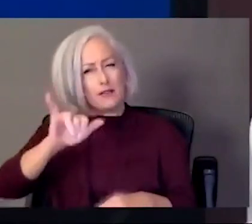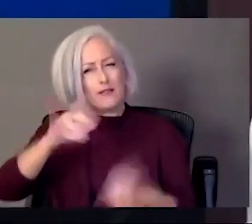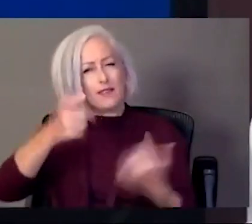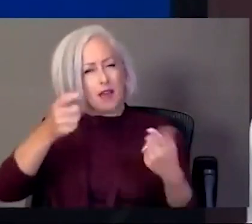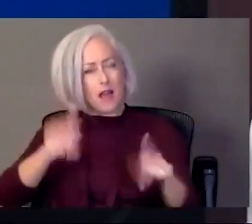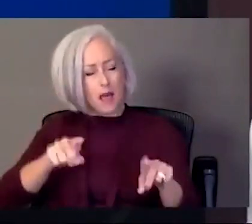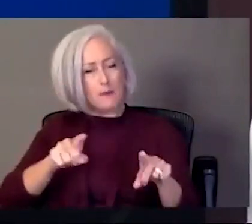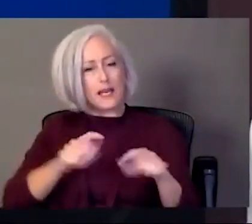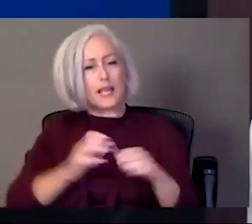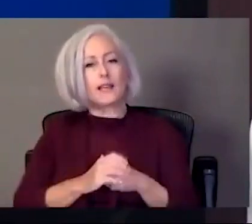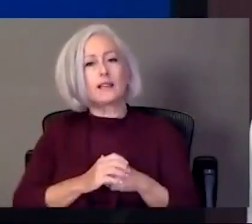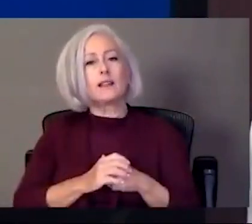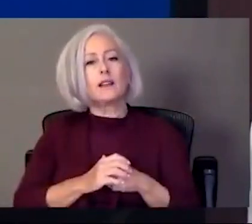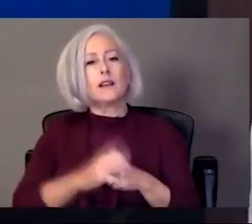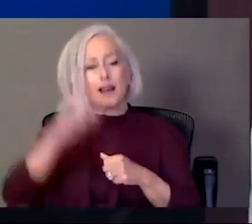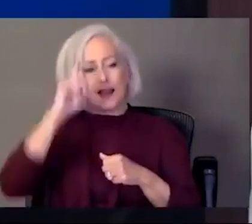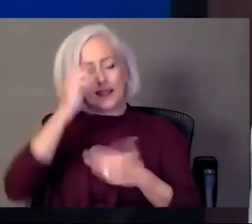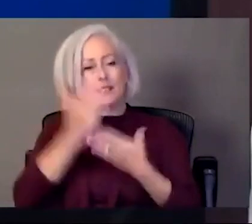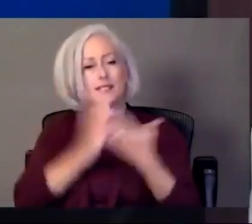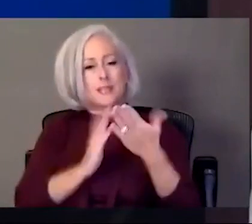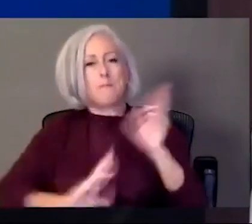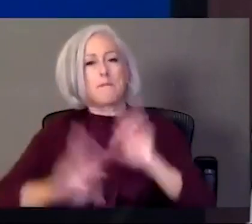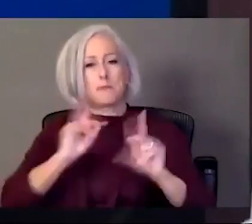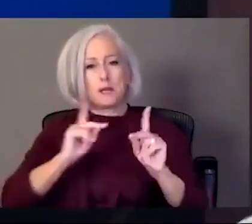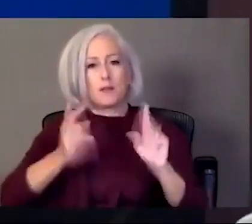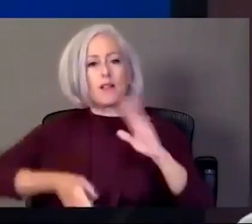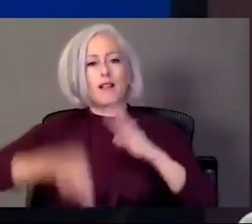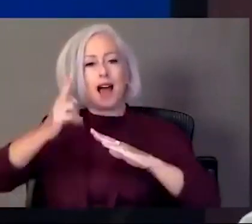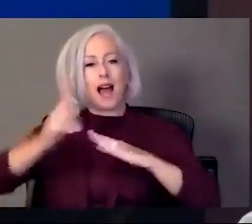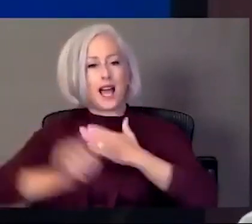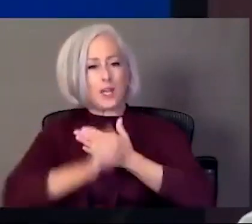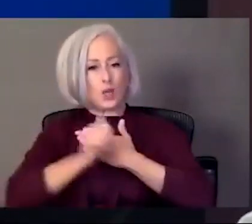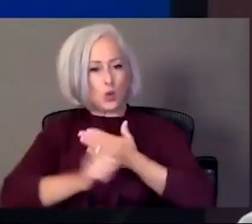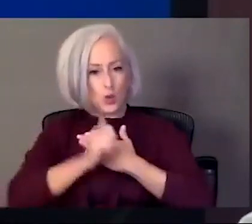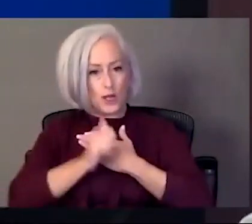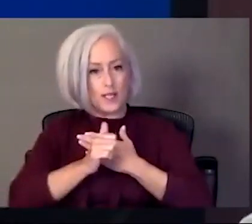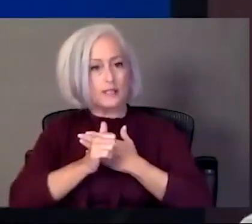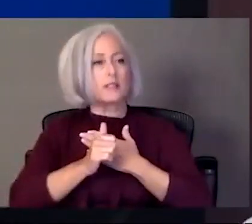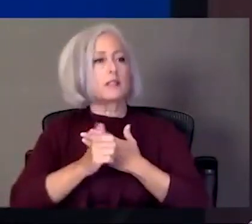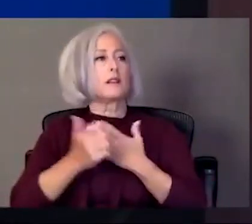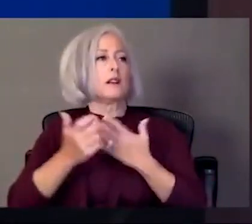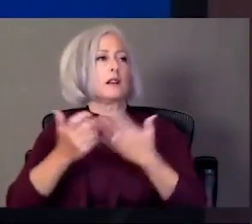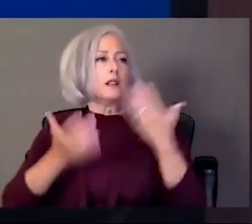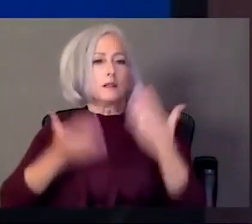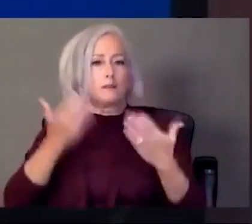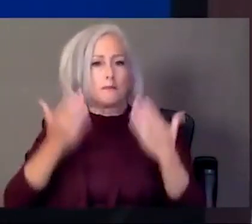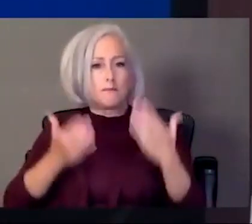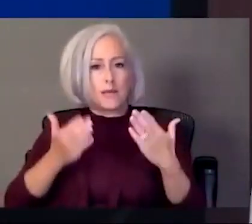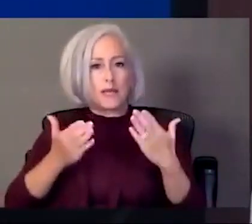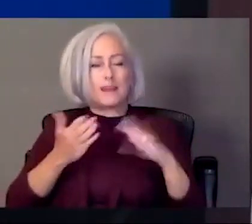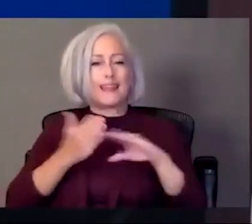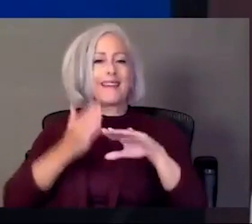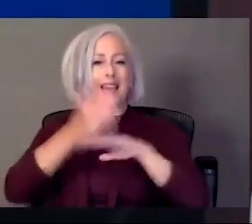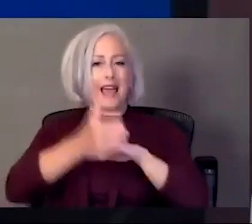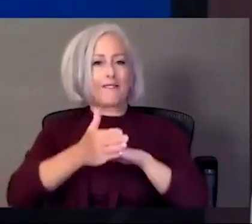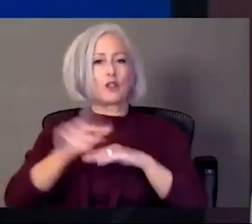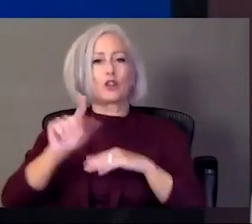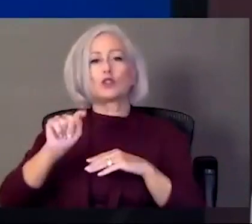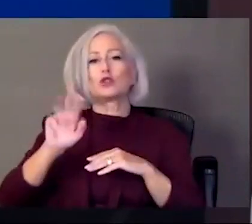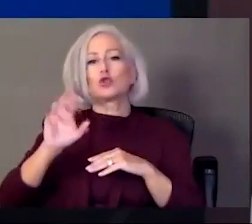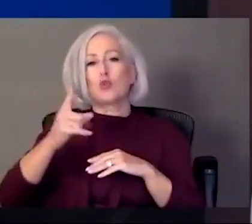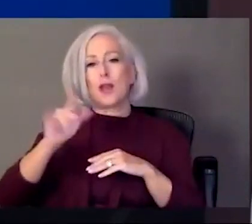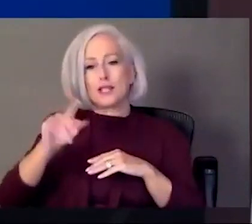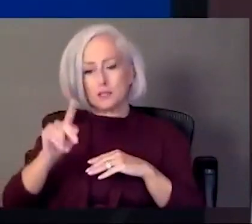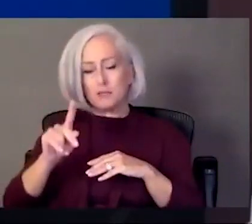I think some people who are high risk, and like they may say they're status post-transplant or whatever, are looking at some